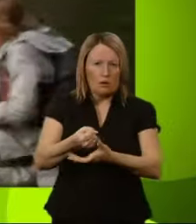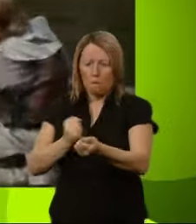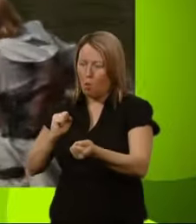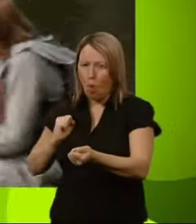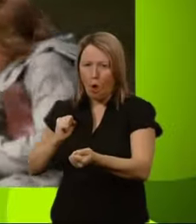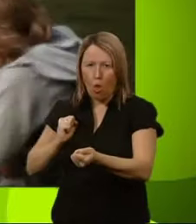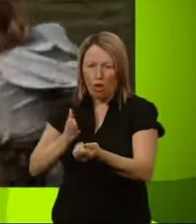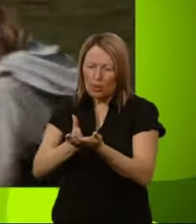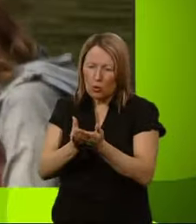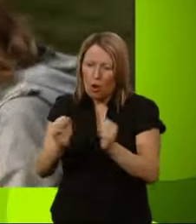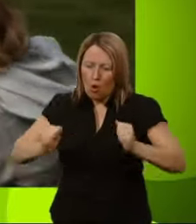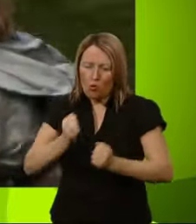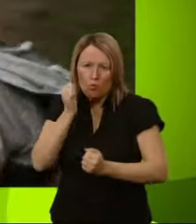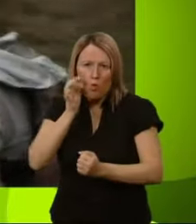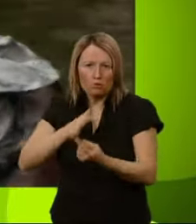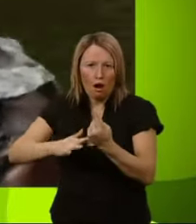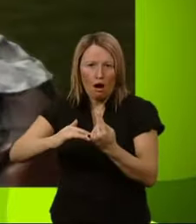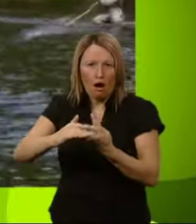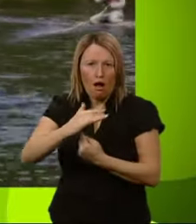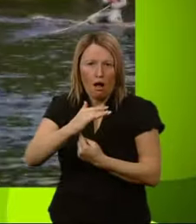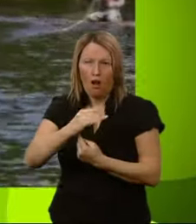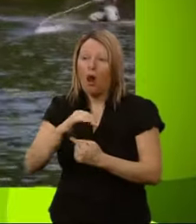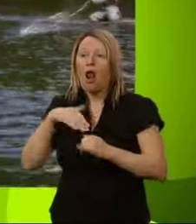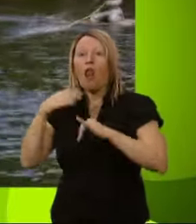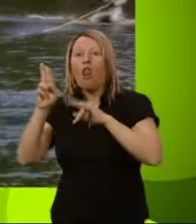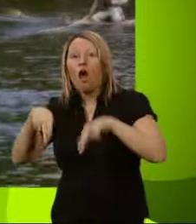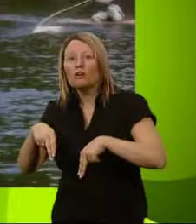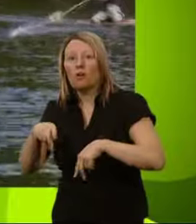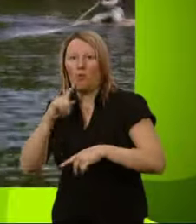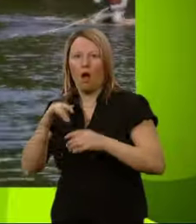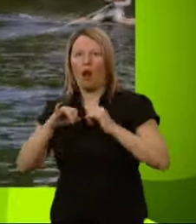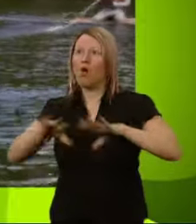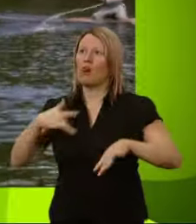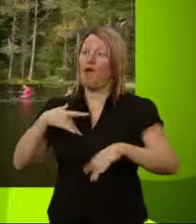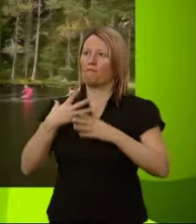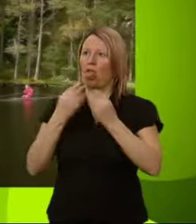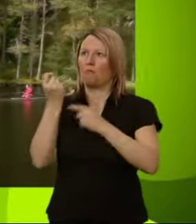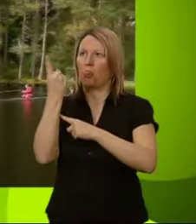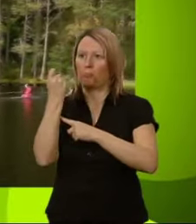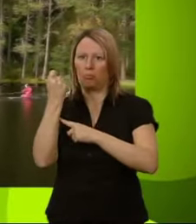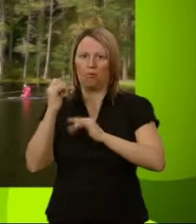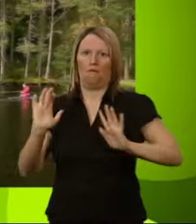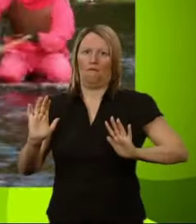waters. The loser of this race will surrender a valuable life.